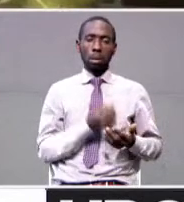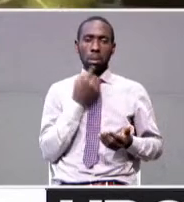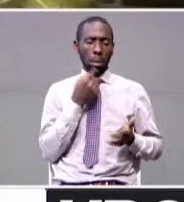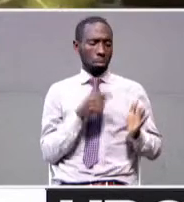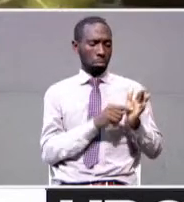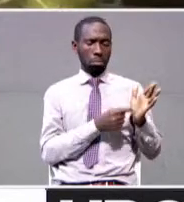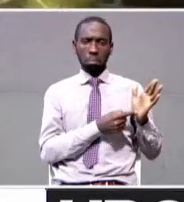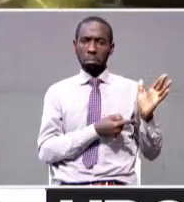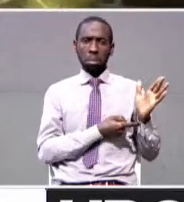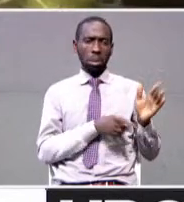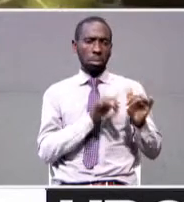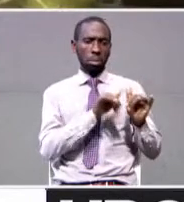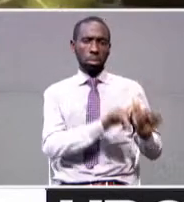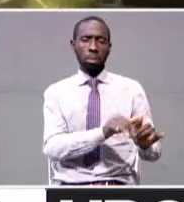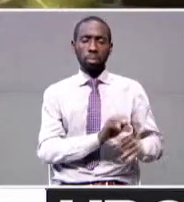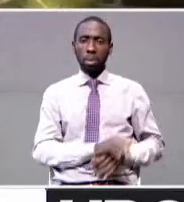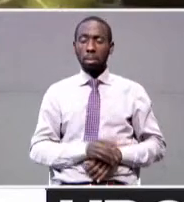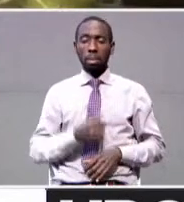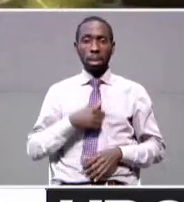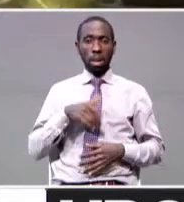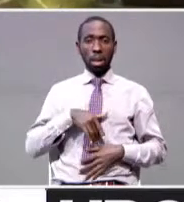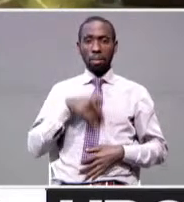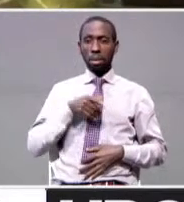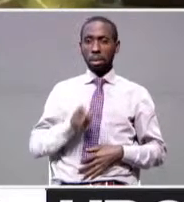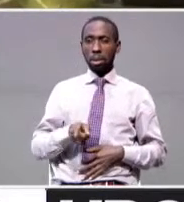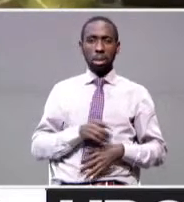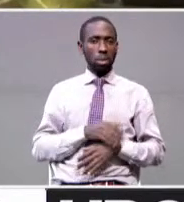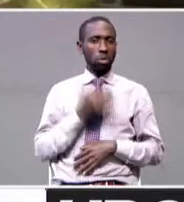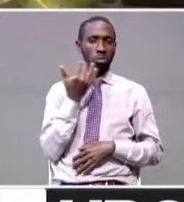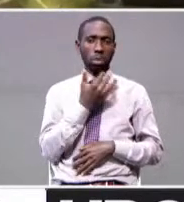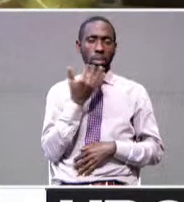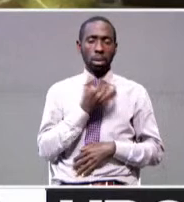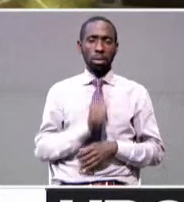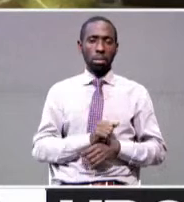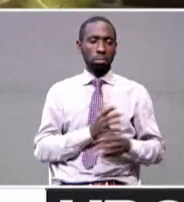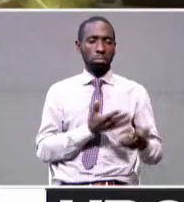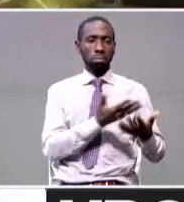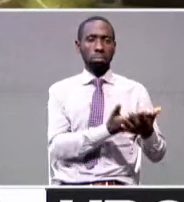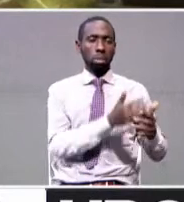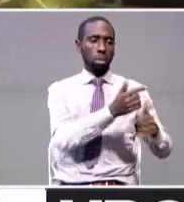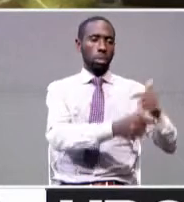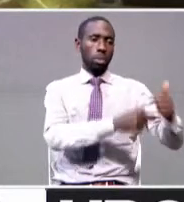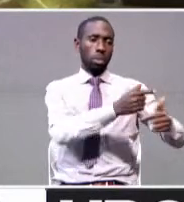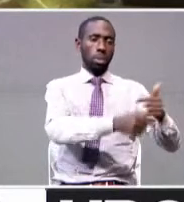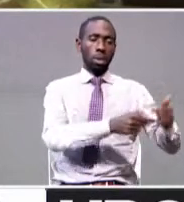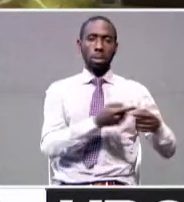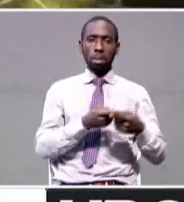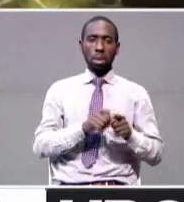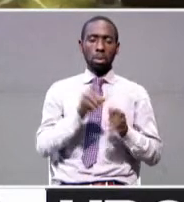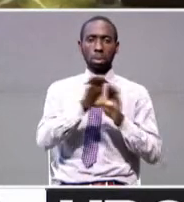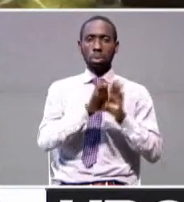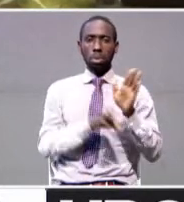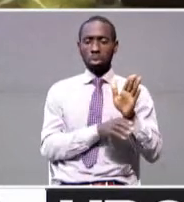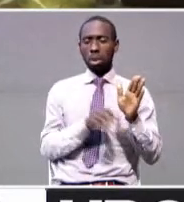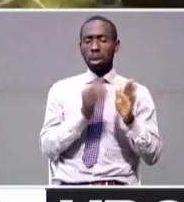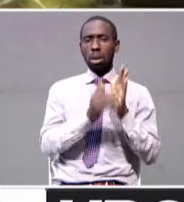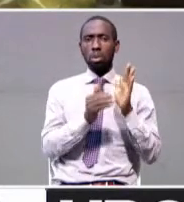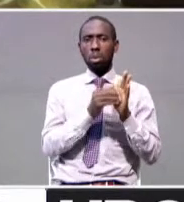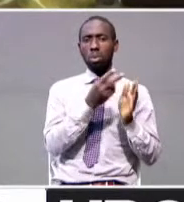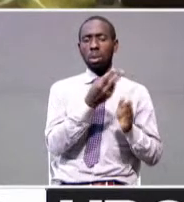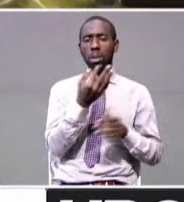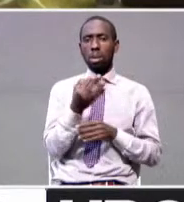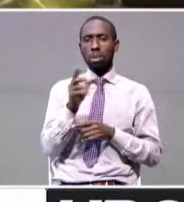a syndicate in my view, in our view, to have them in detention. Again, it's the Constitution. Article 23.1 is very